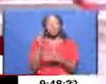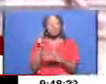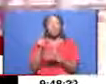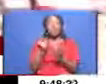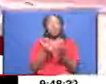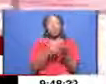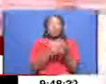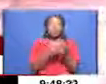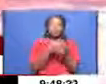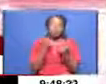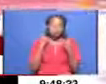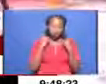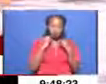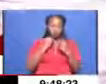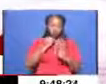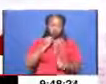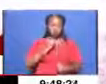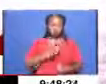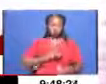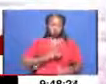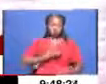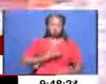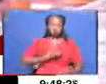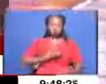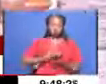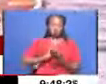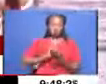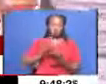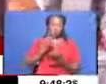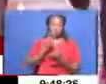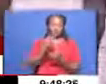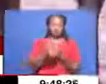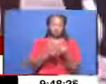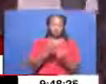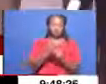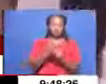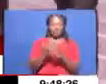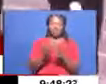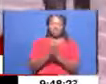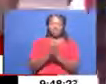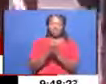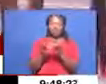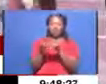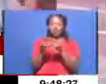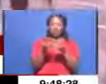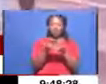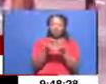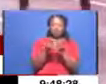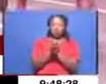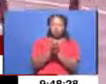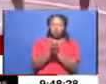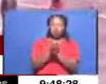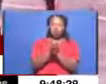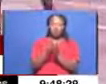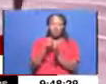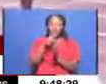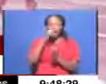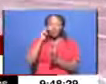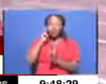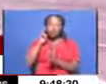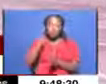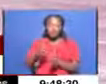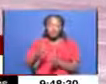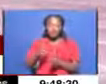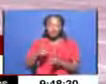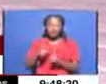ongoing Deaflympics in Brazil. The 24-year-old went head-to-head with Anastacia Sydorenko of Ukraine, but